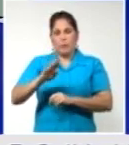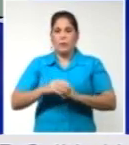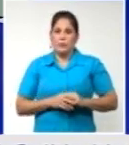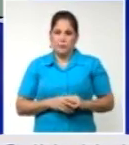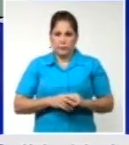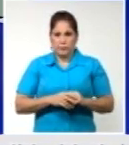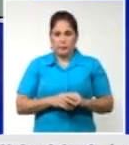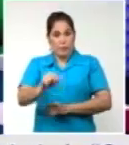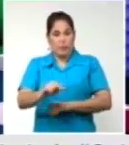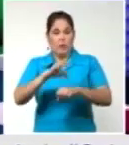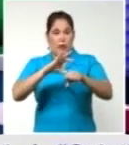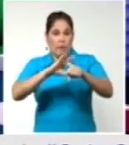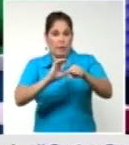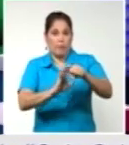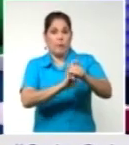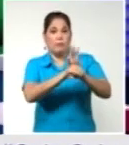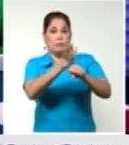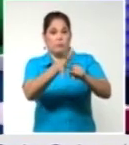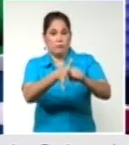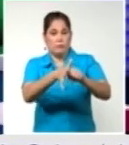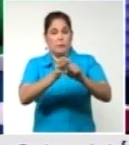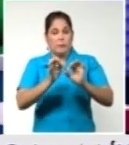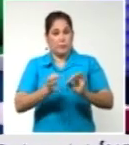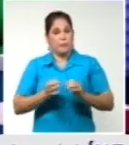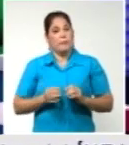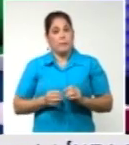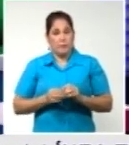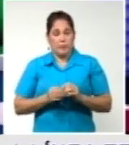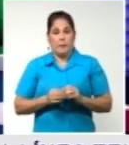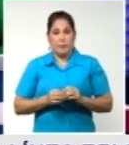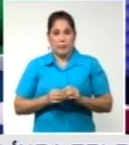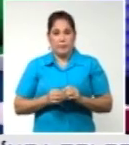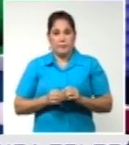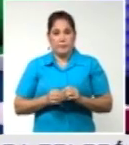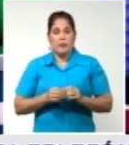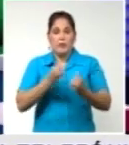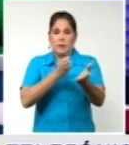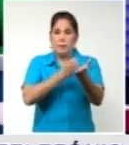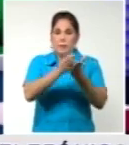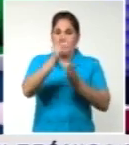this period. To summarize, of the